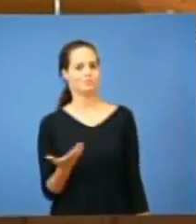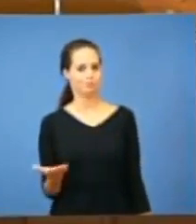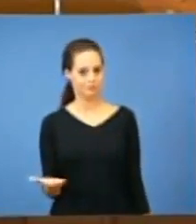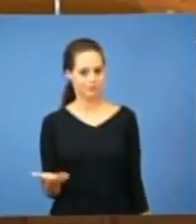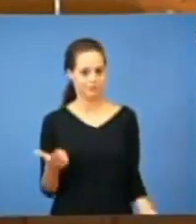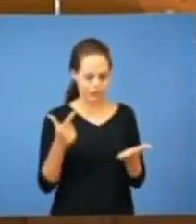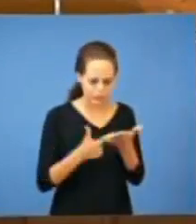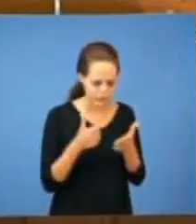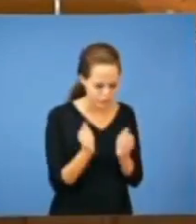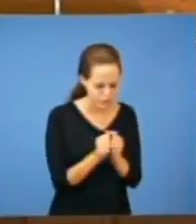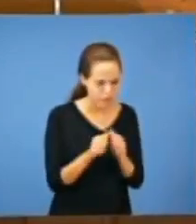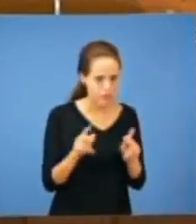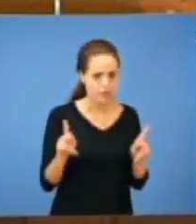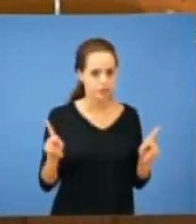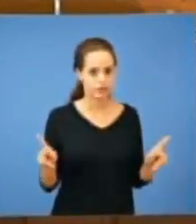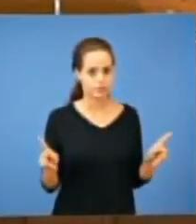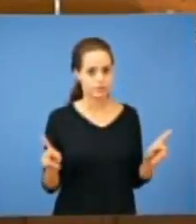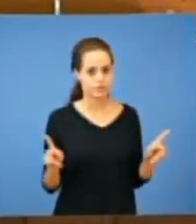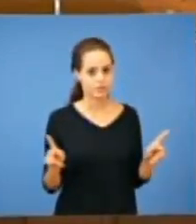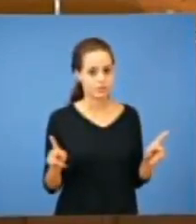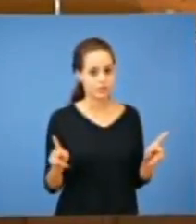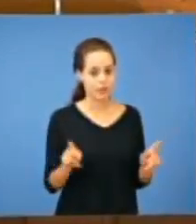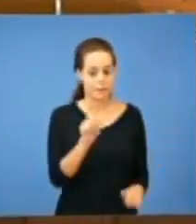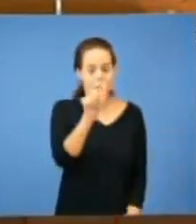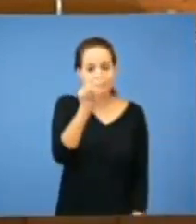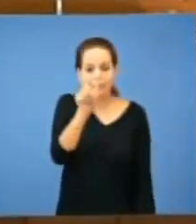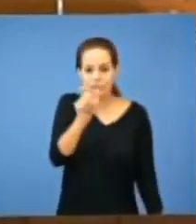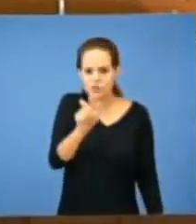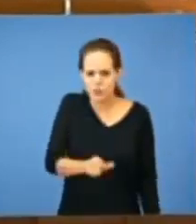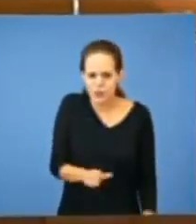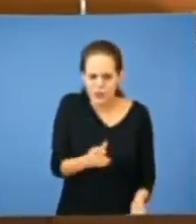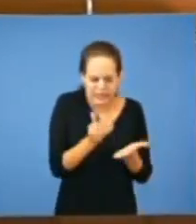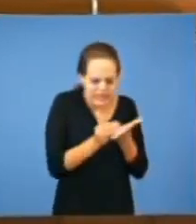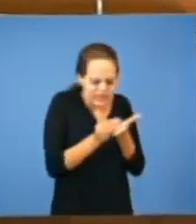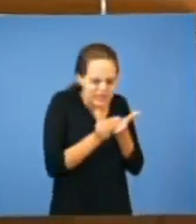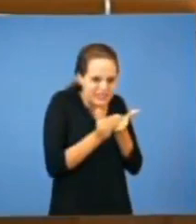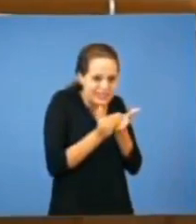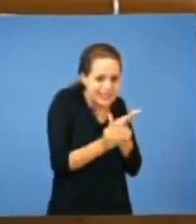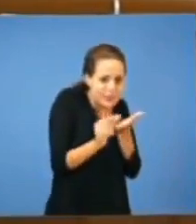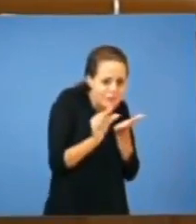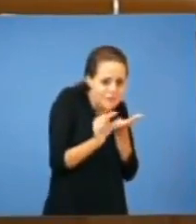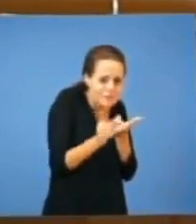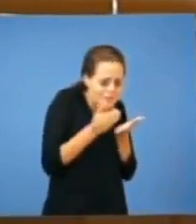wants to research the book of Revelations? Who removes